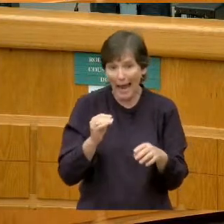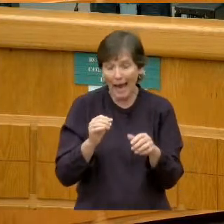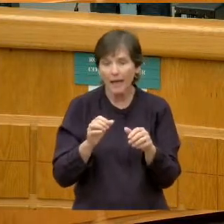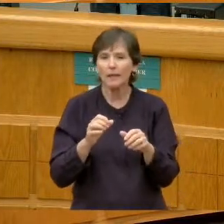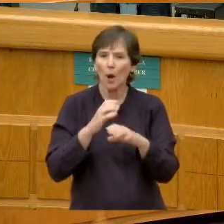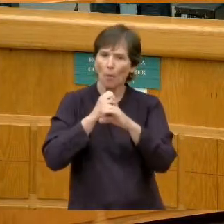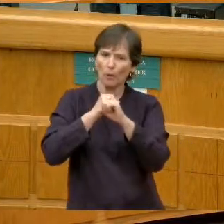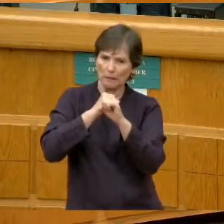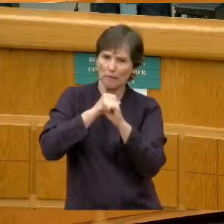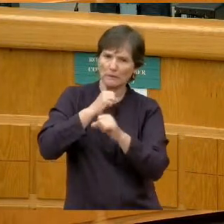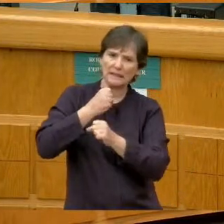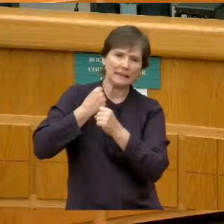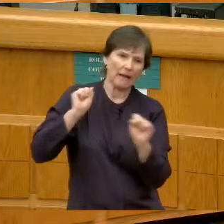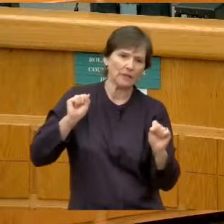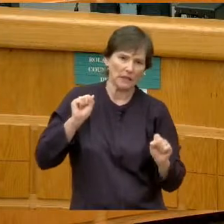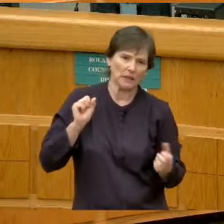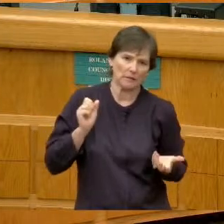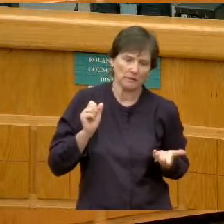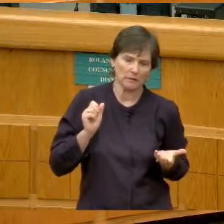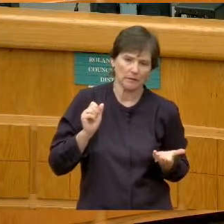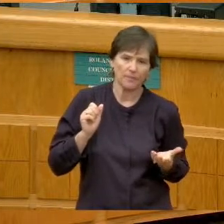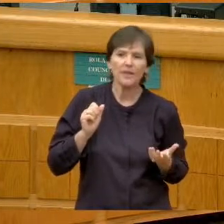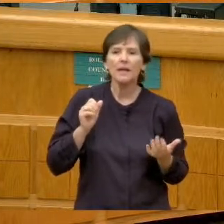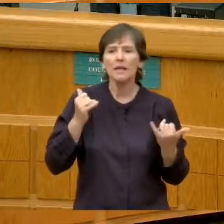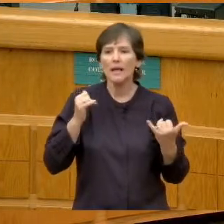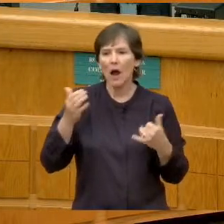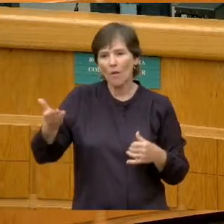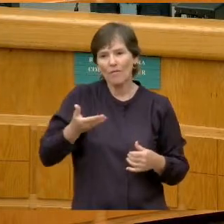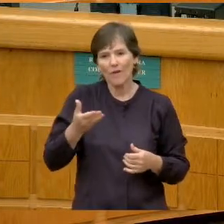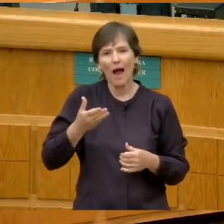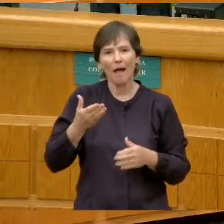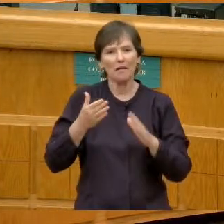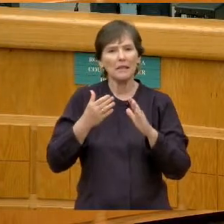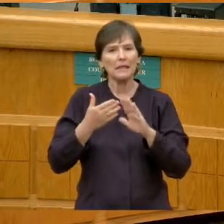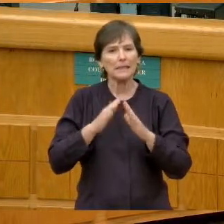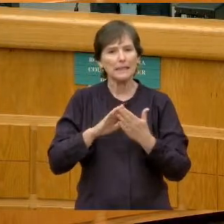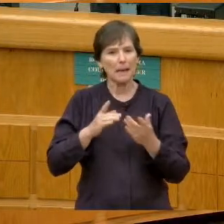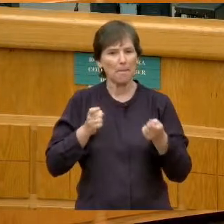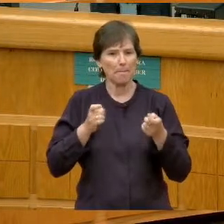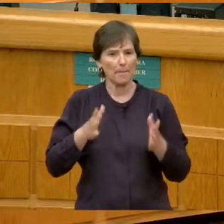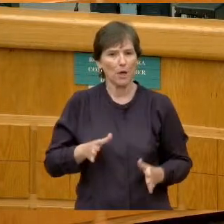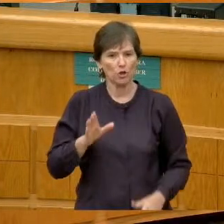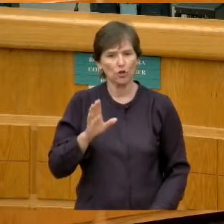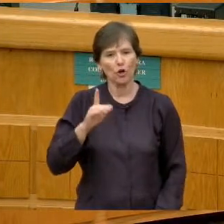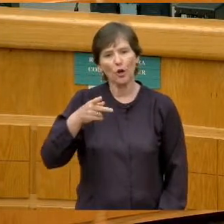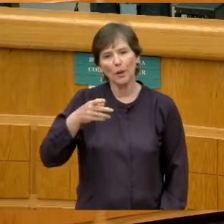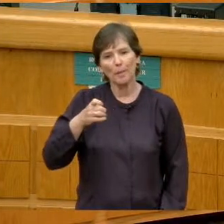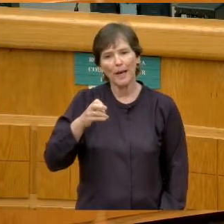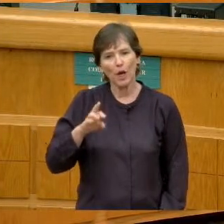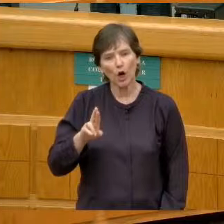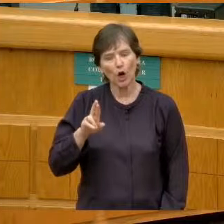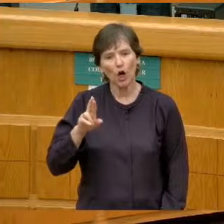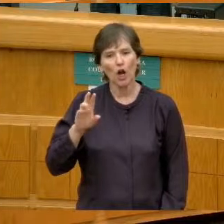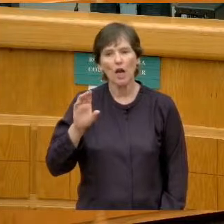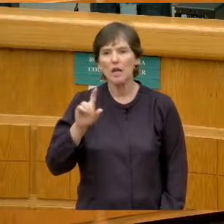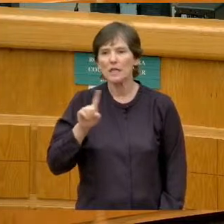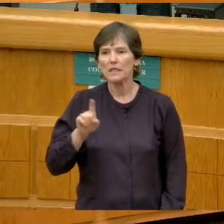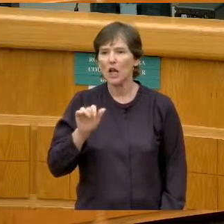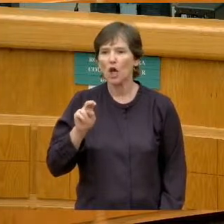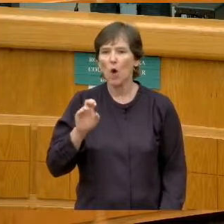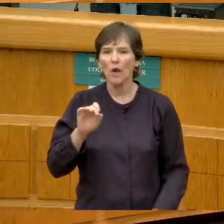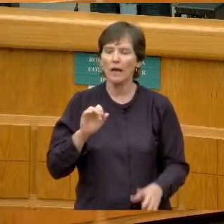point. Ask City Manager Peter Zanoni to come up, and then our Dr. Ram.